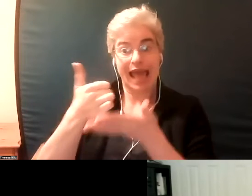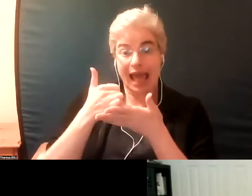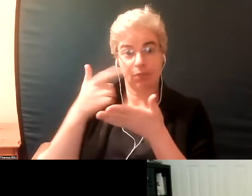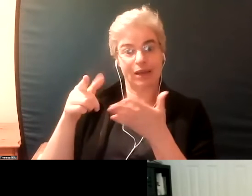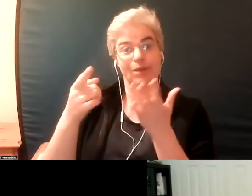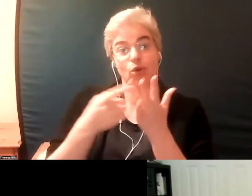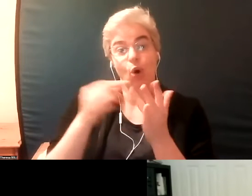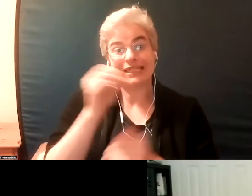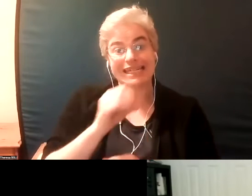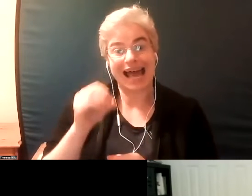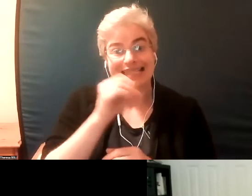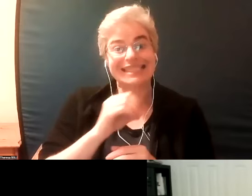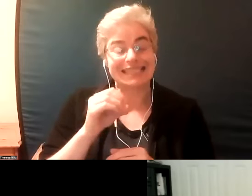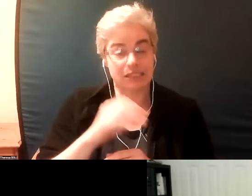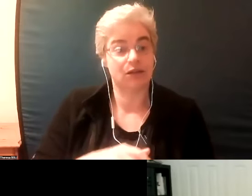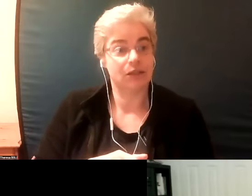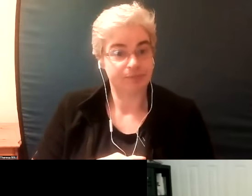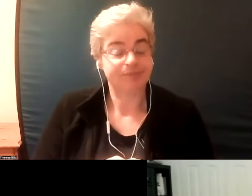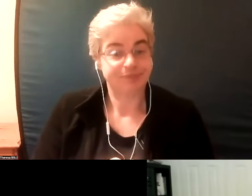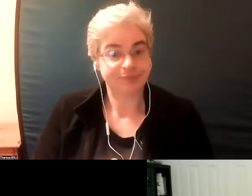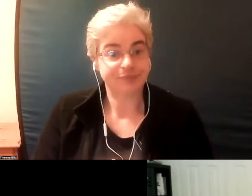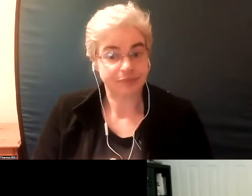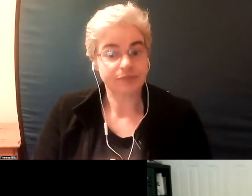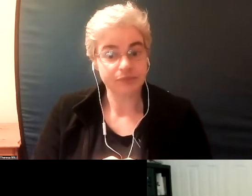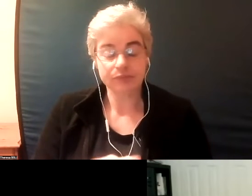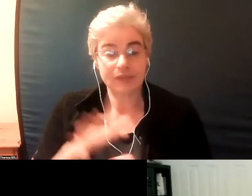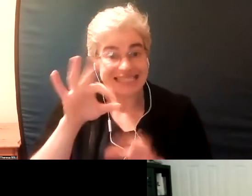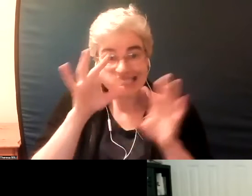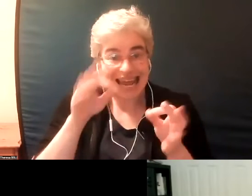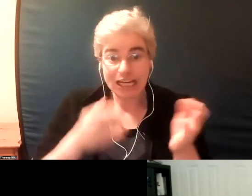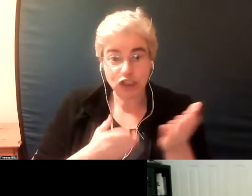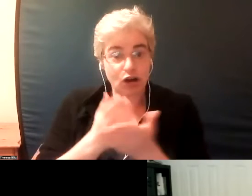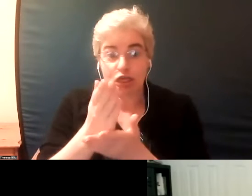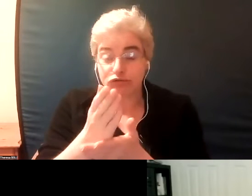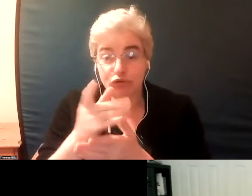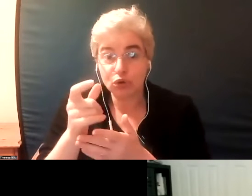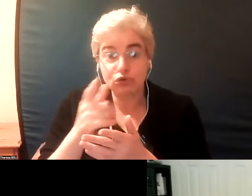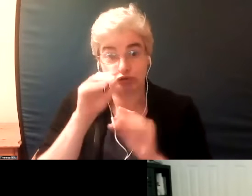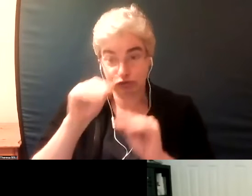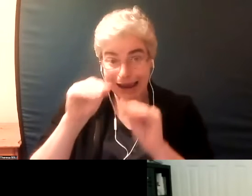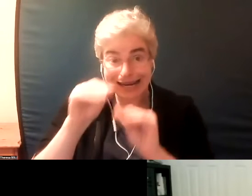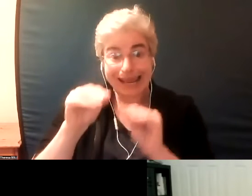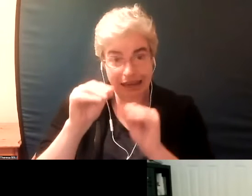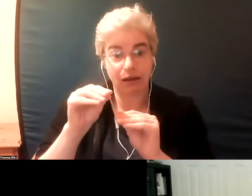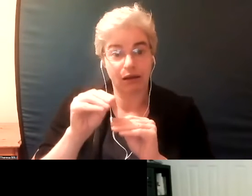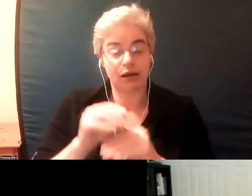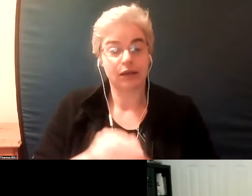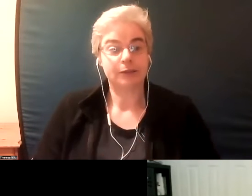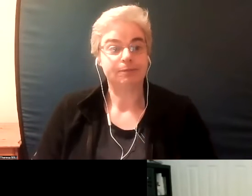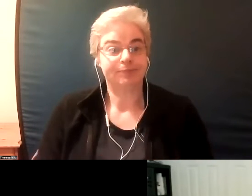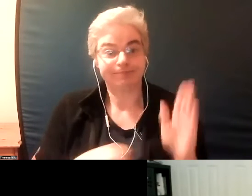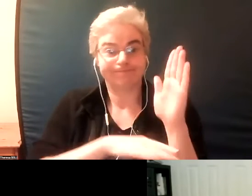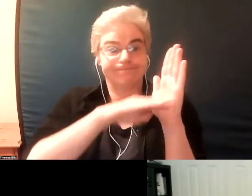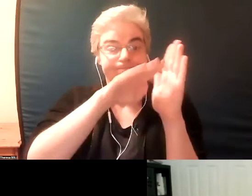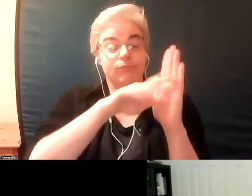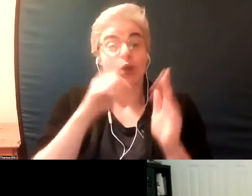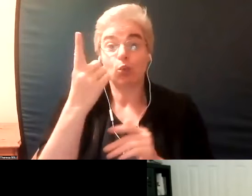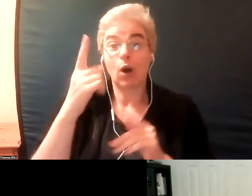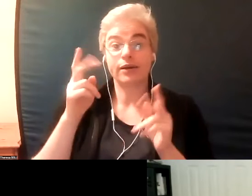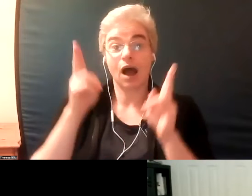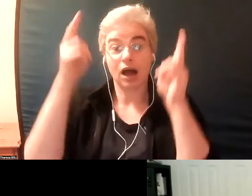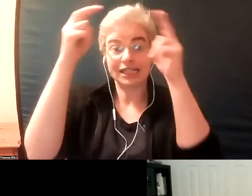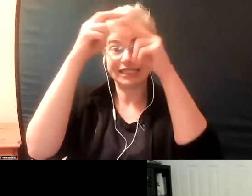Ordnance through selection through to training. And in one archdeaconry